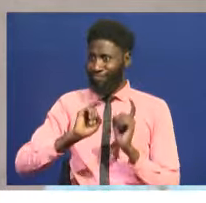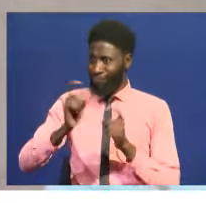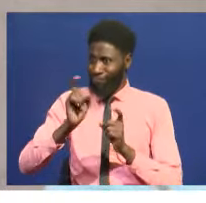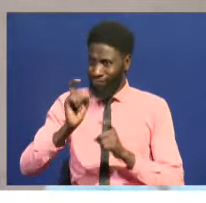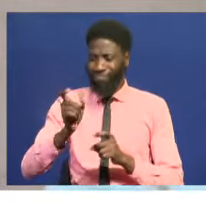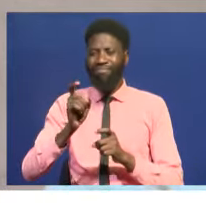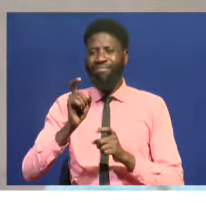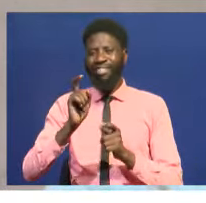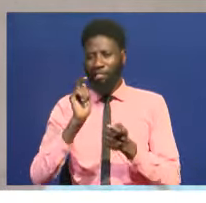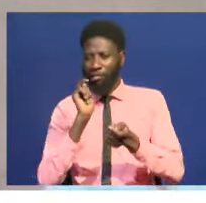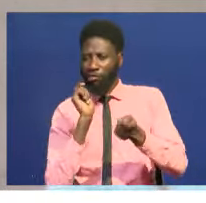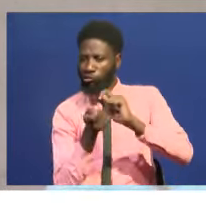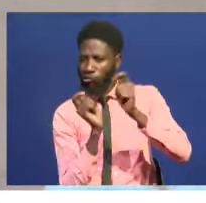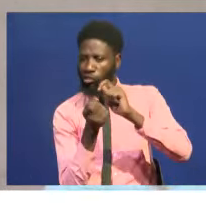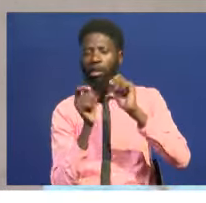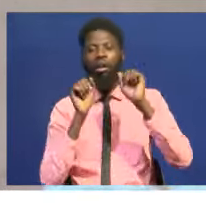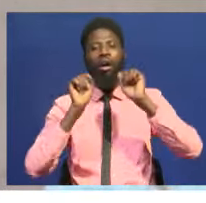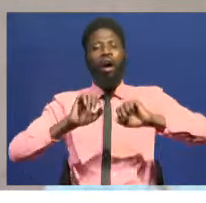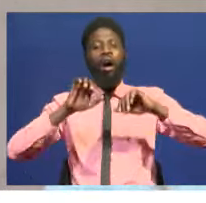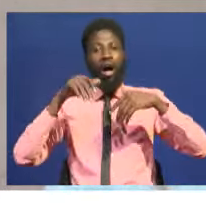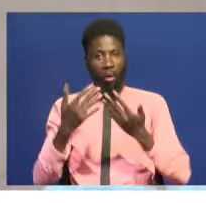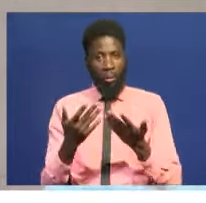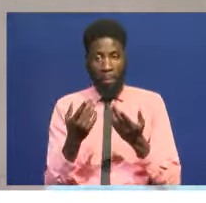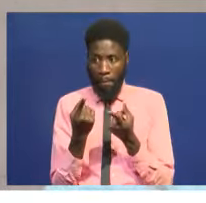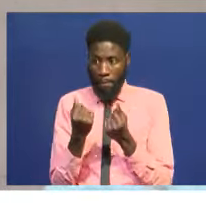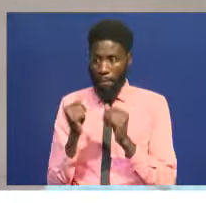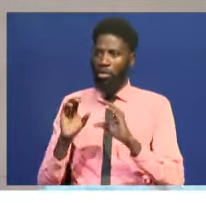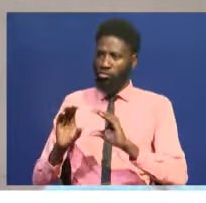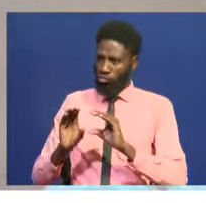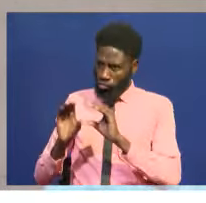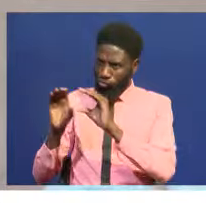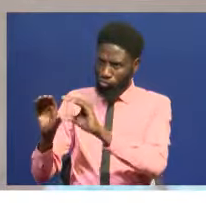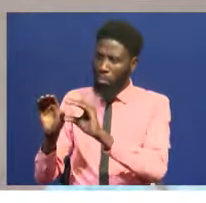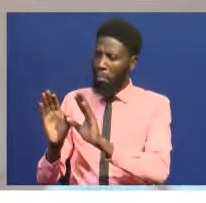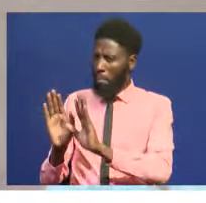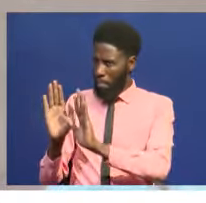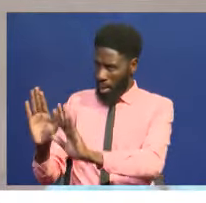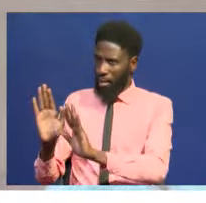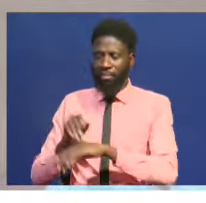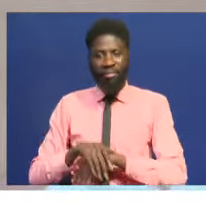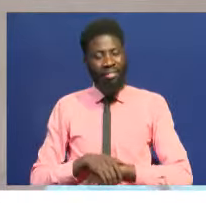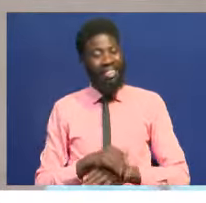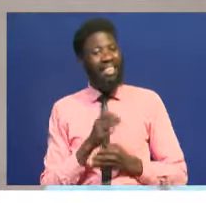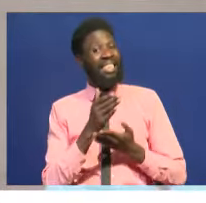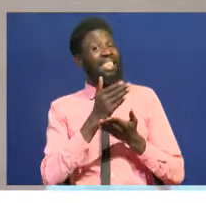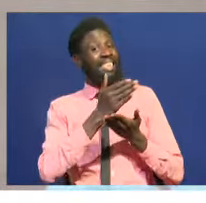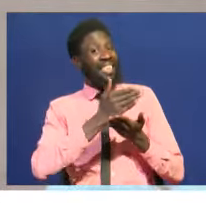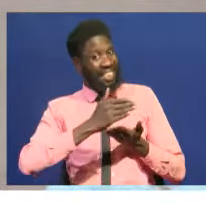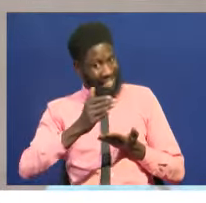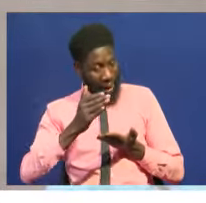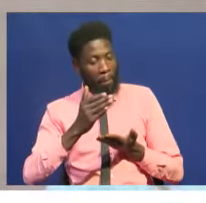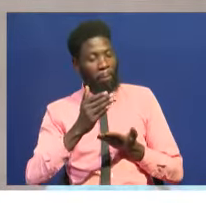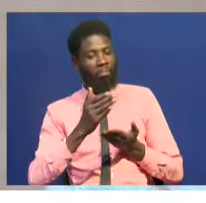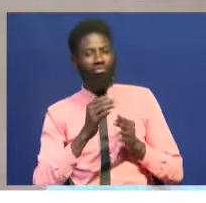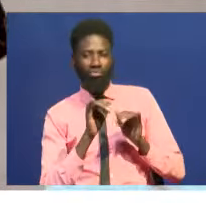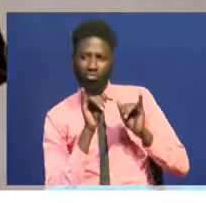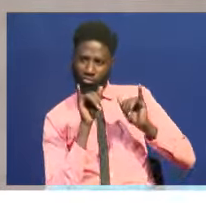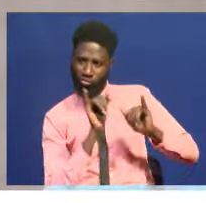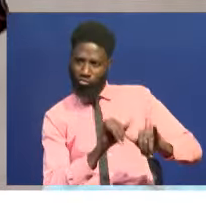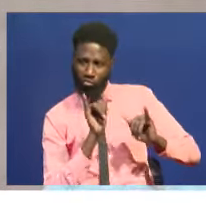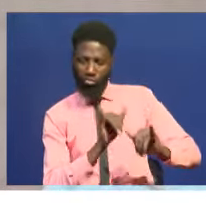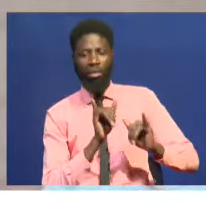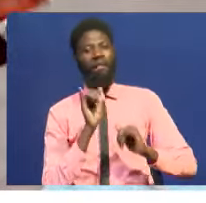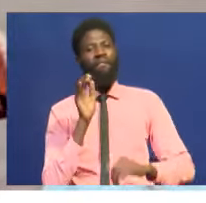is money that is available, there is money that is given as a reward, but there is